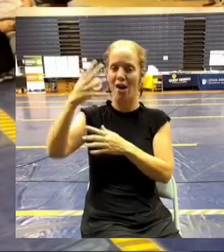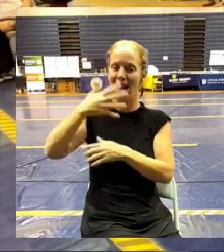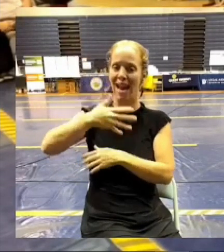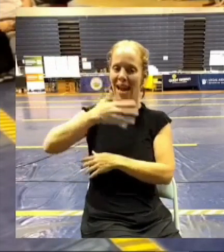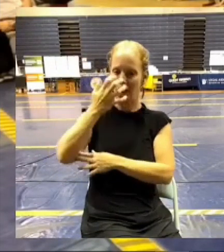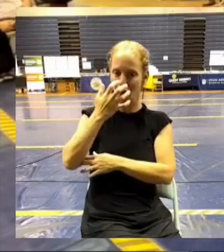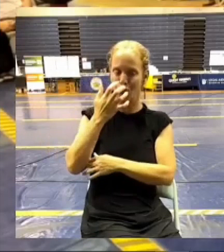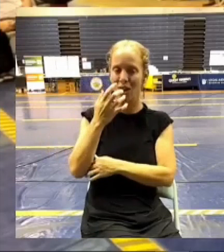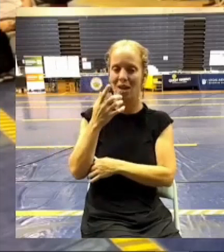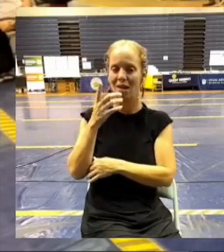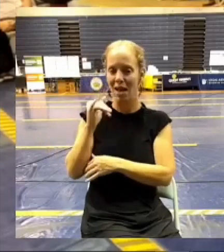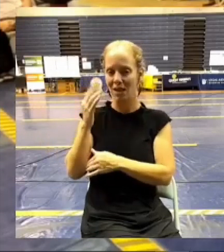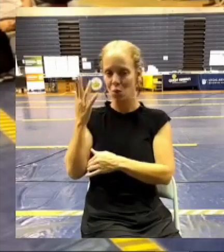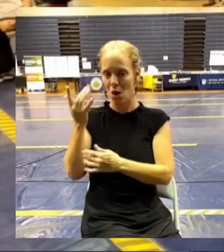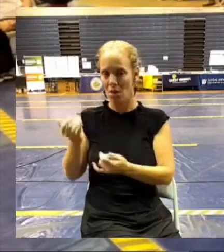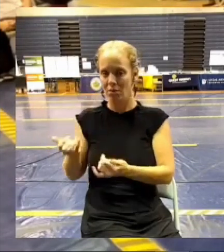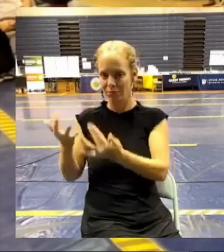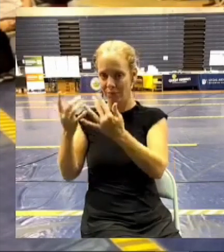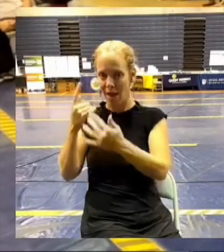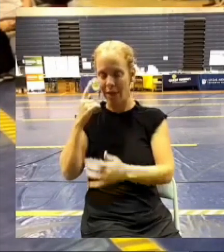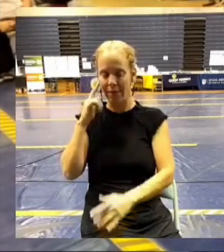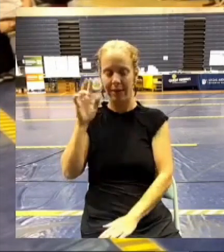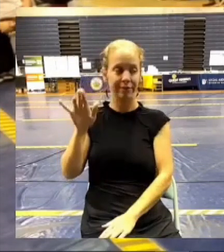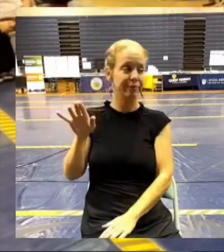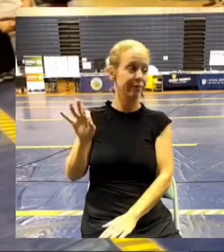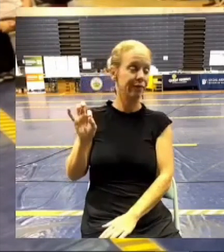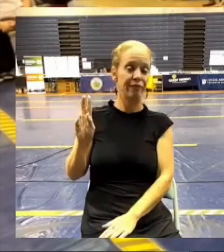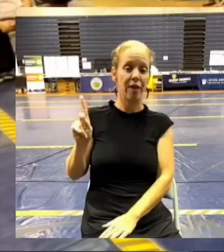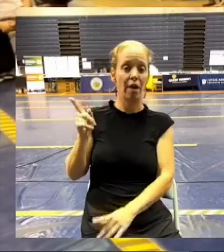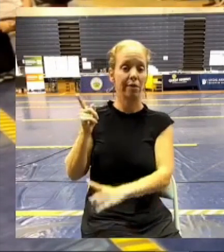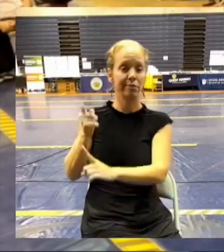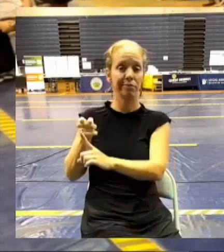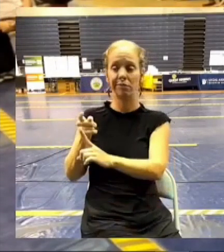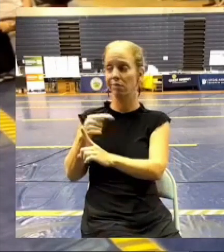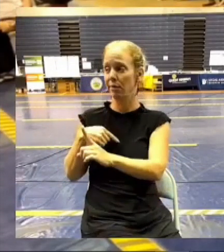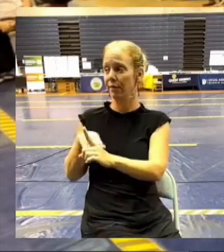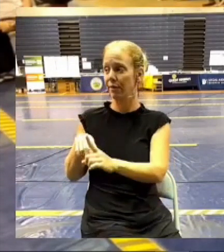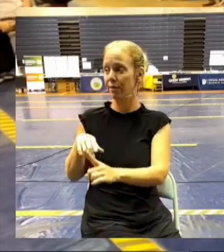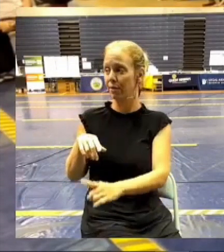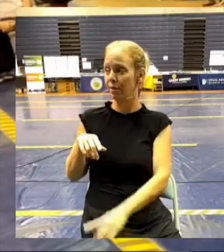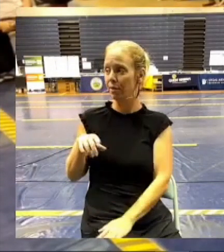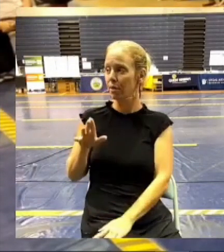down. So take that as you will. I think he's an idiot, but